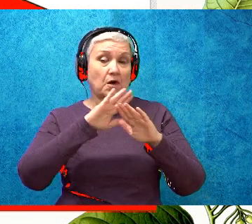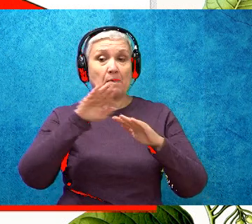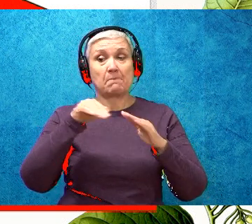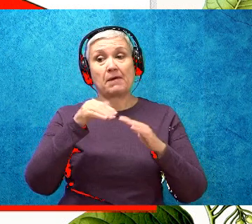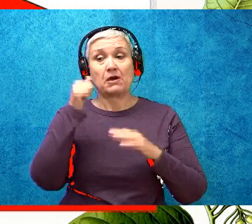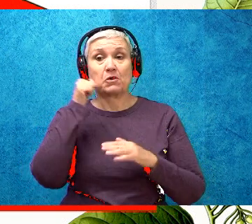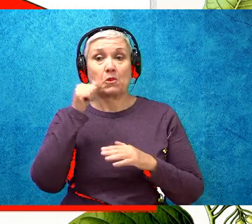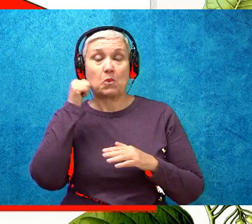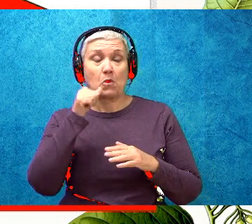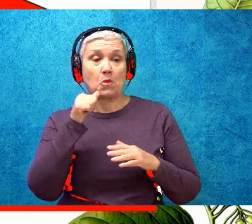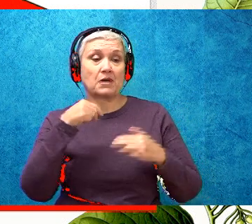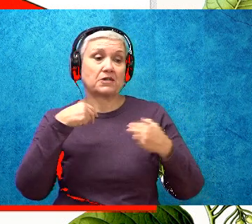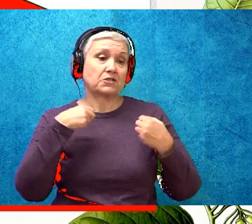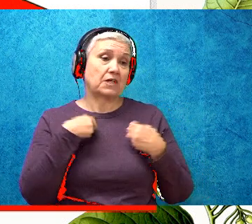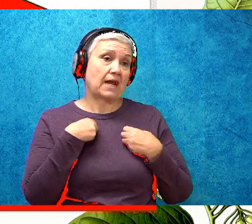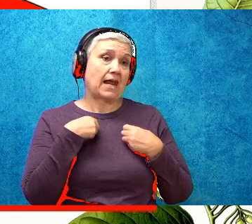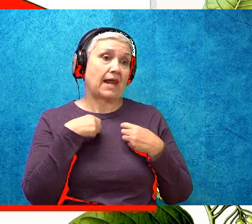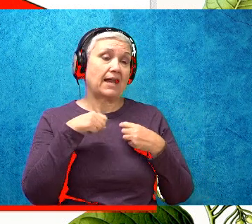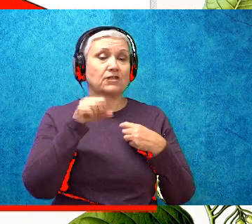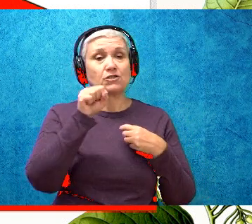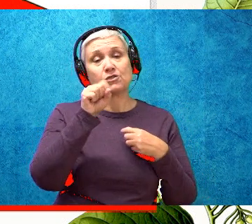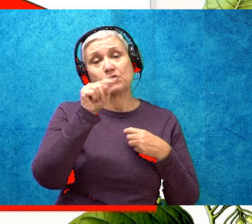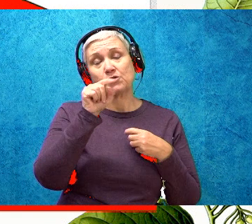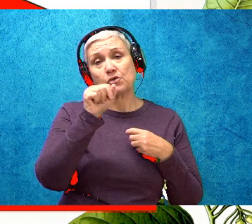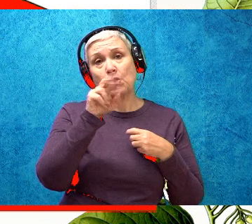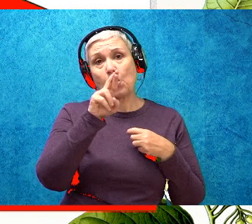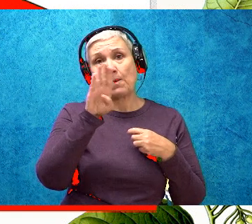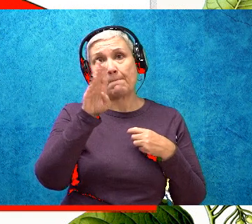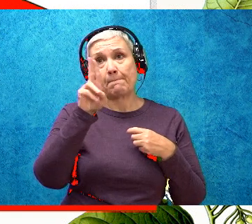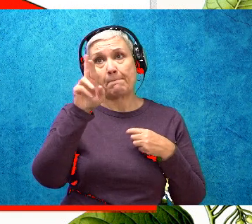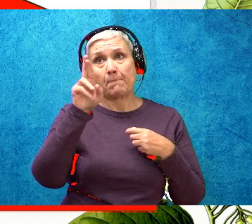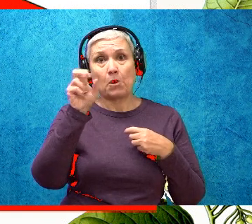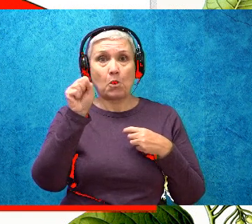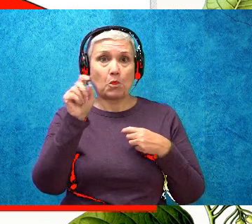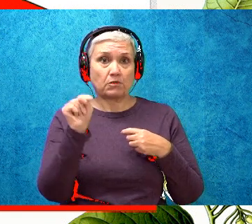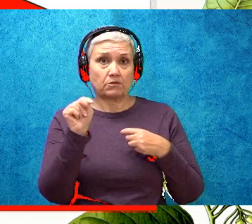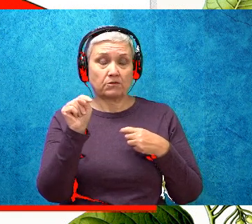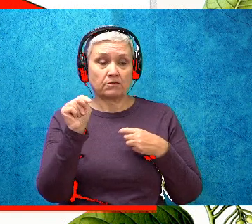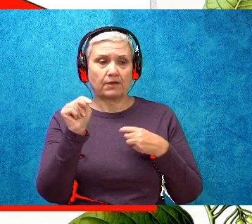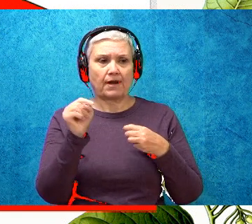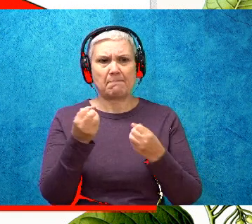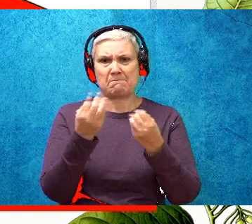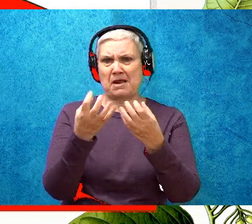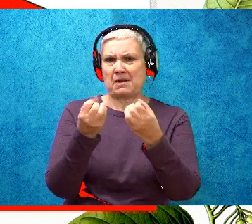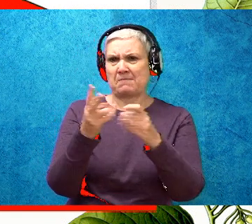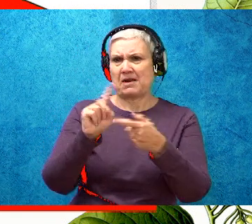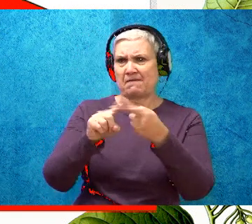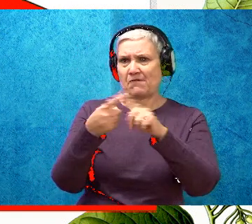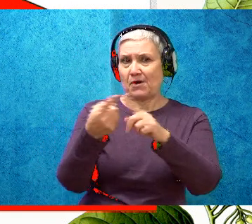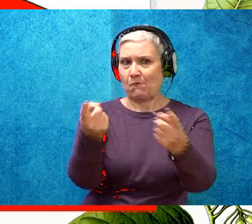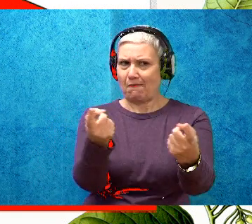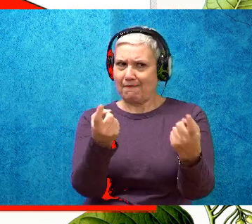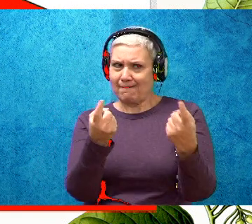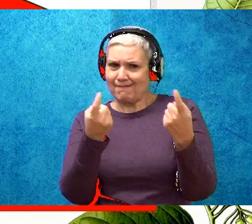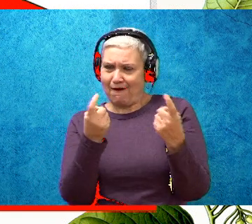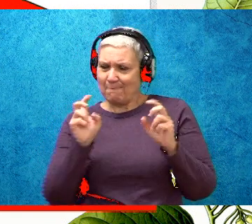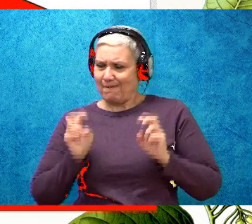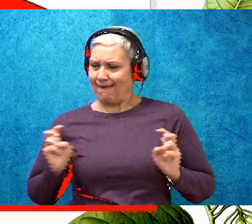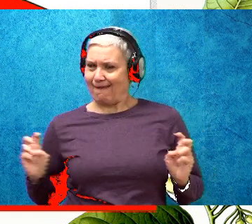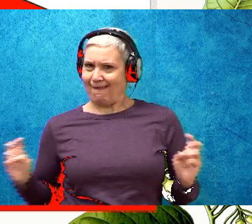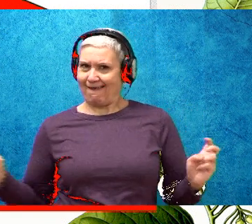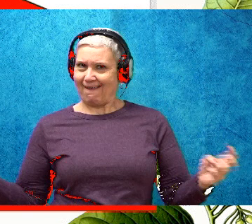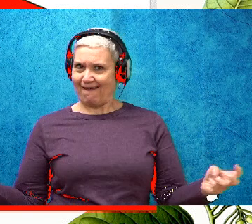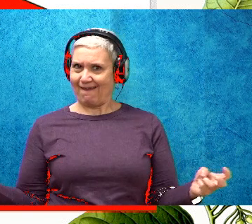starbursts and all of these friends, or all of these so-called friends, wanted to come and see her and sit beside her at lunch only